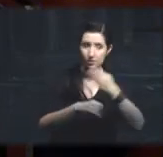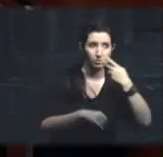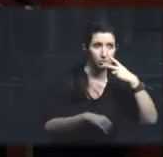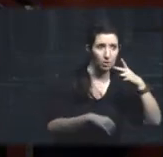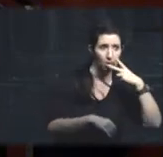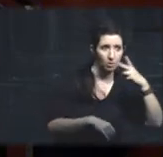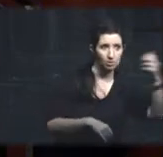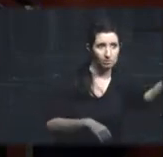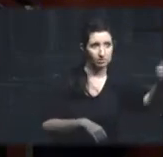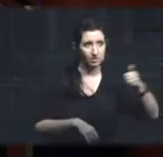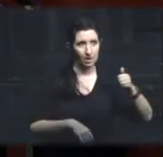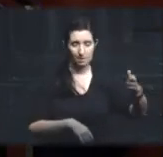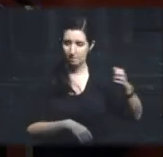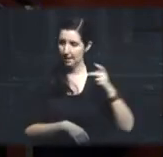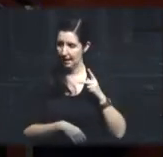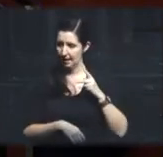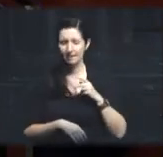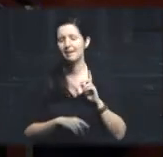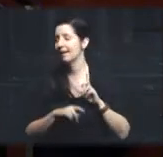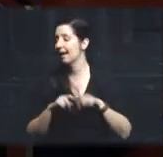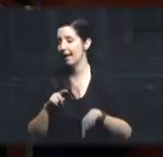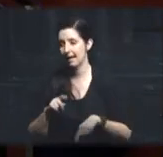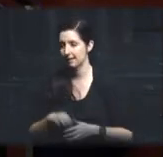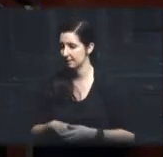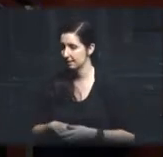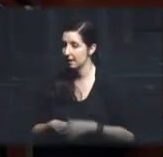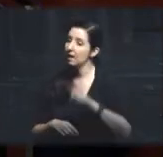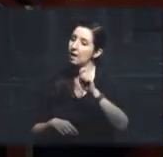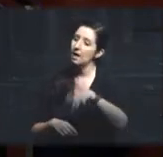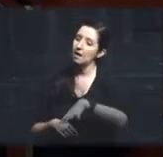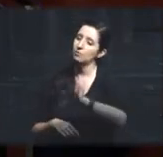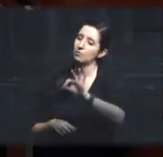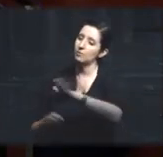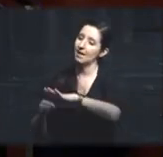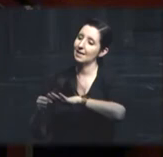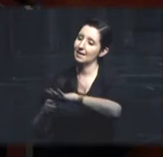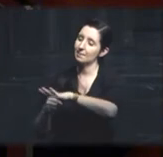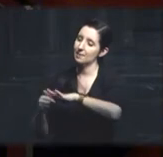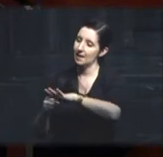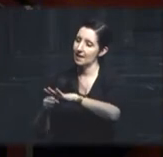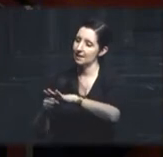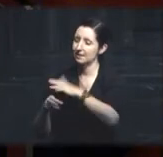back to campus. And so we have to find places. But